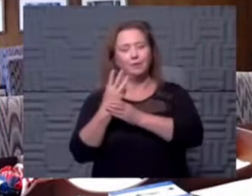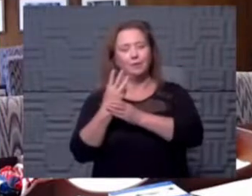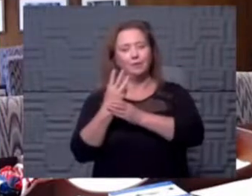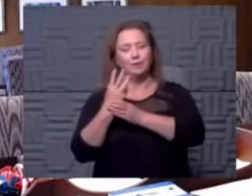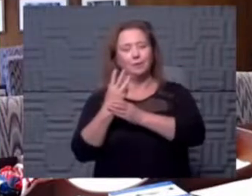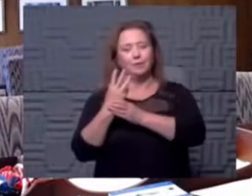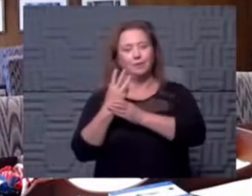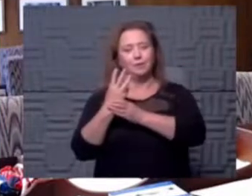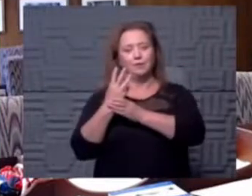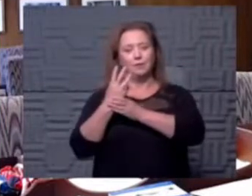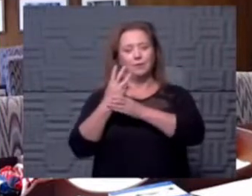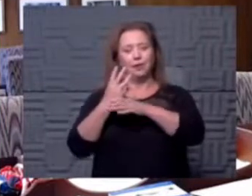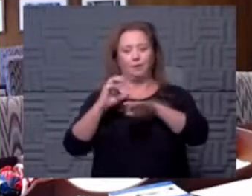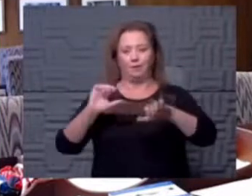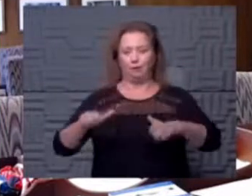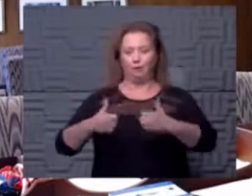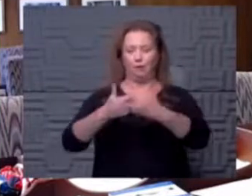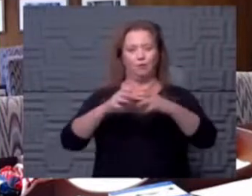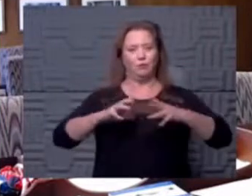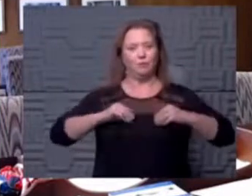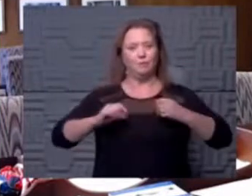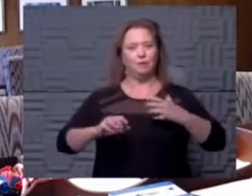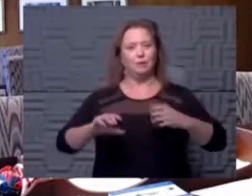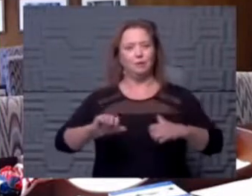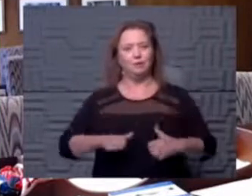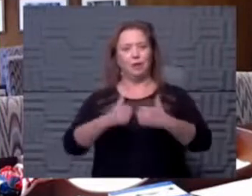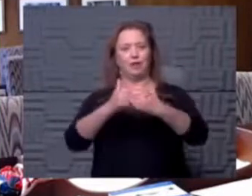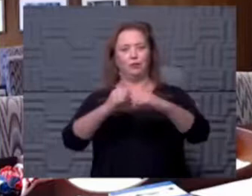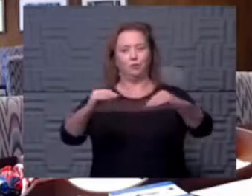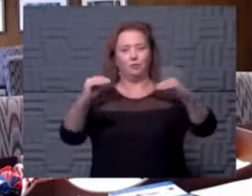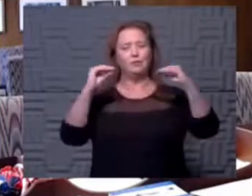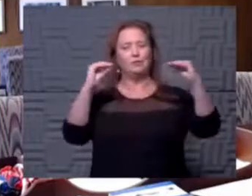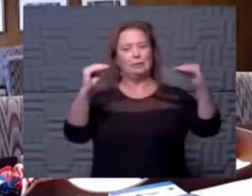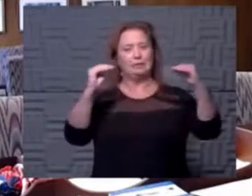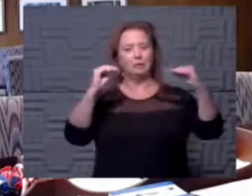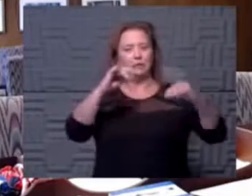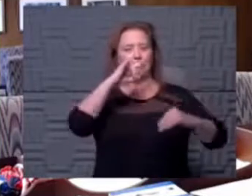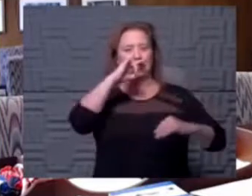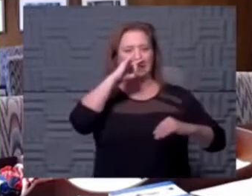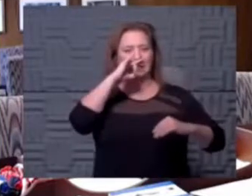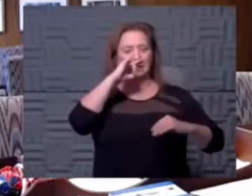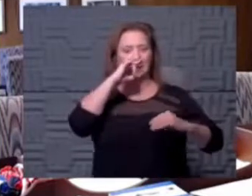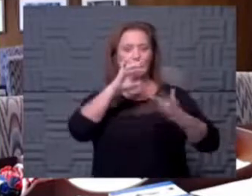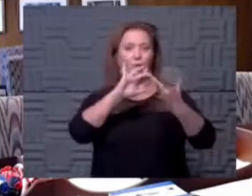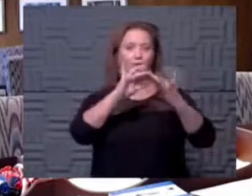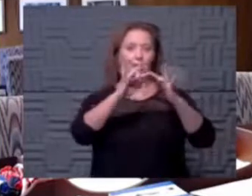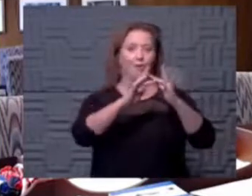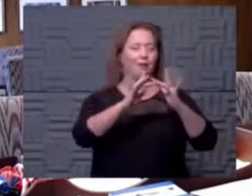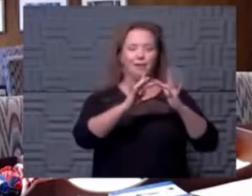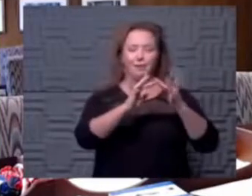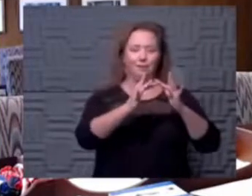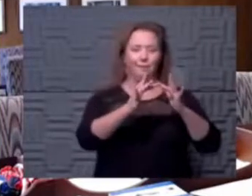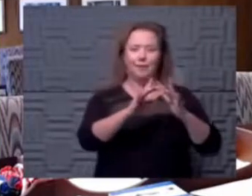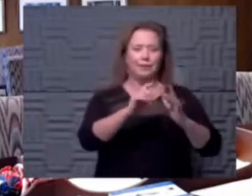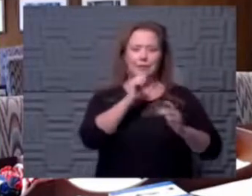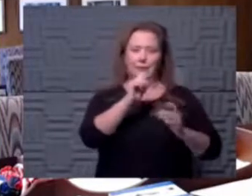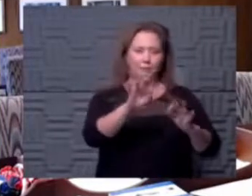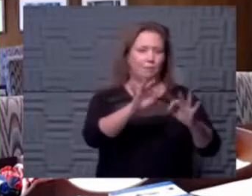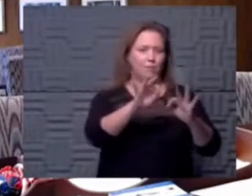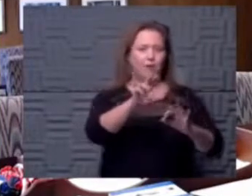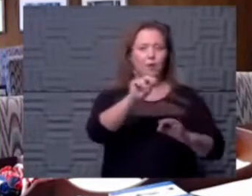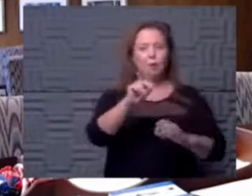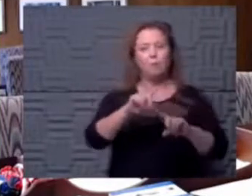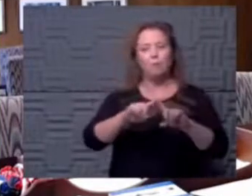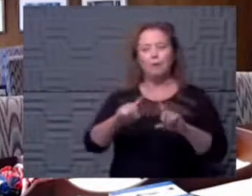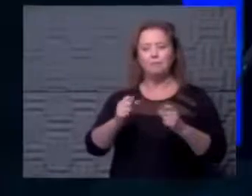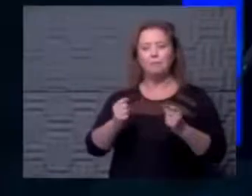and taking up the challenge of instructing the kids through distance learning, imperfect as it is, but a lot of beautiful